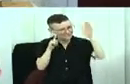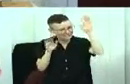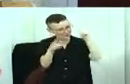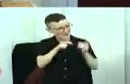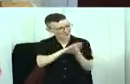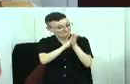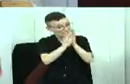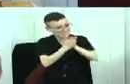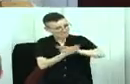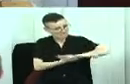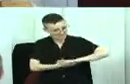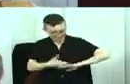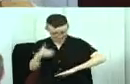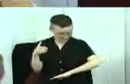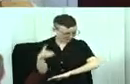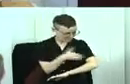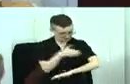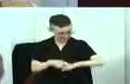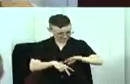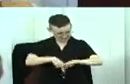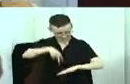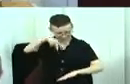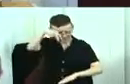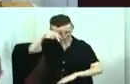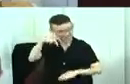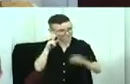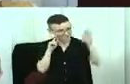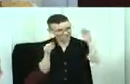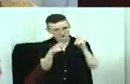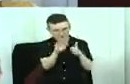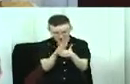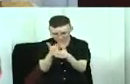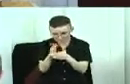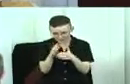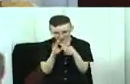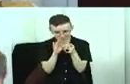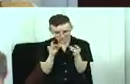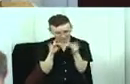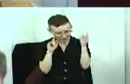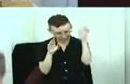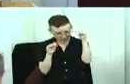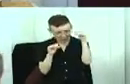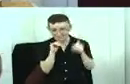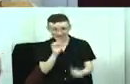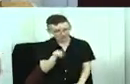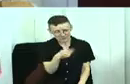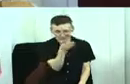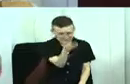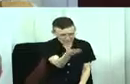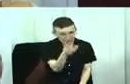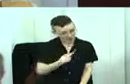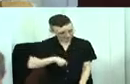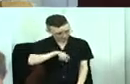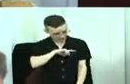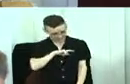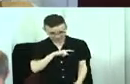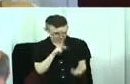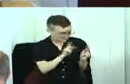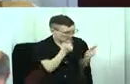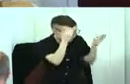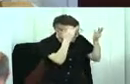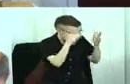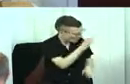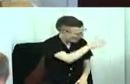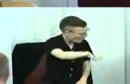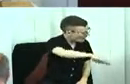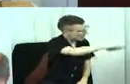of the resurrection. May you share the story of hope. That not only you, but us and strangers in this world